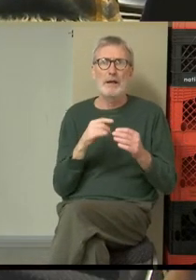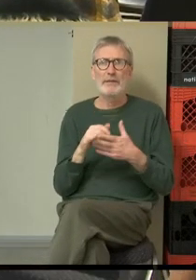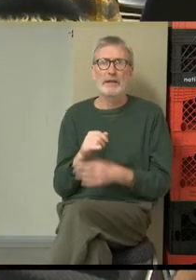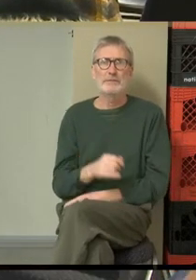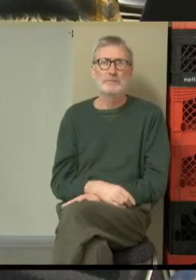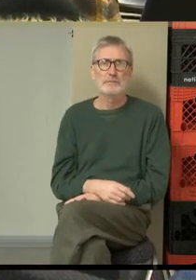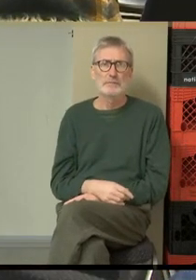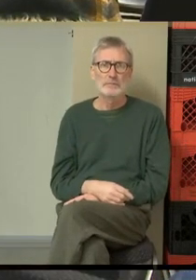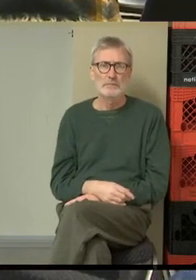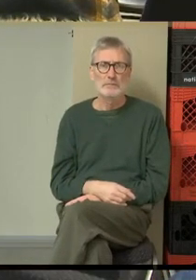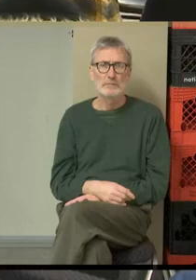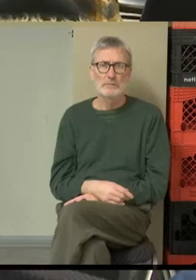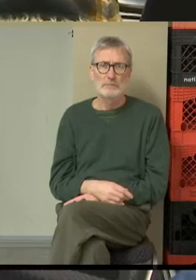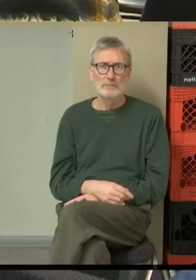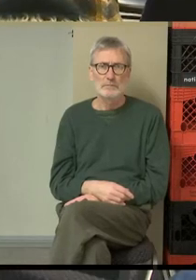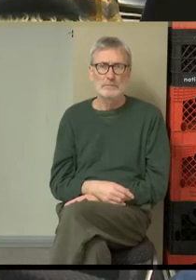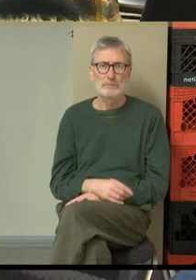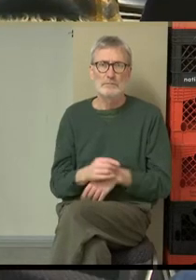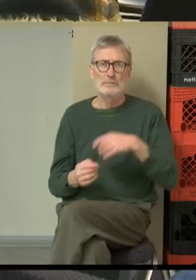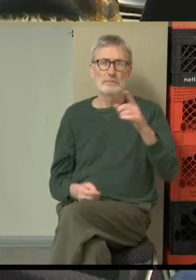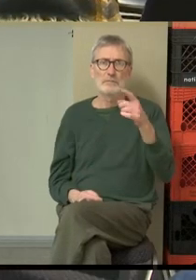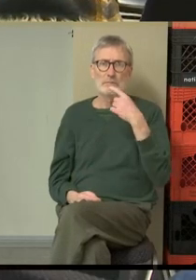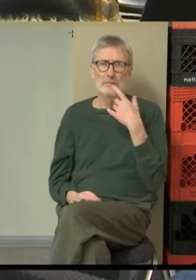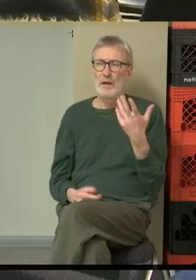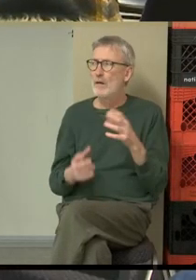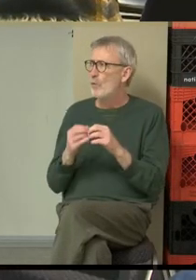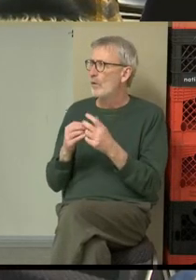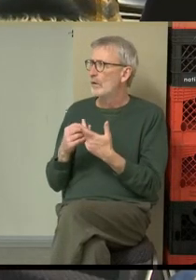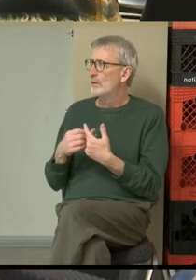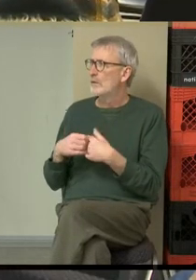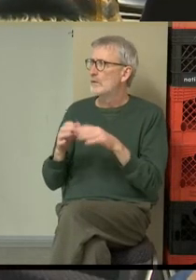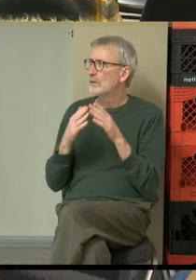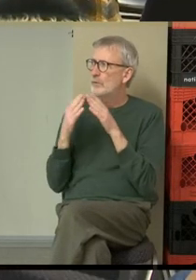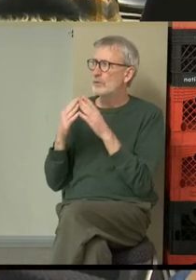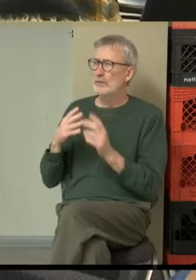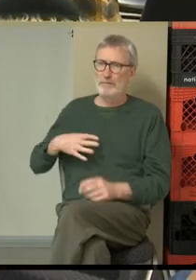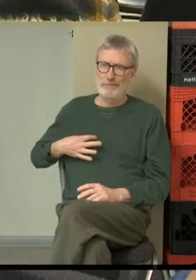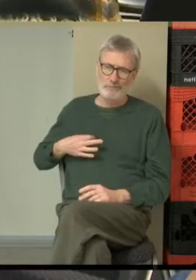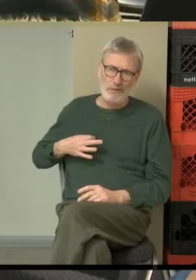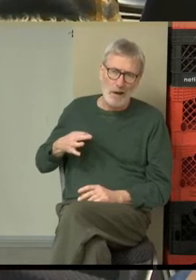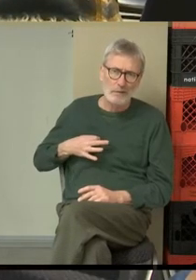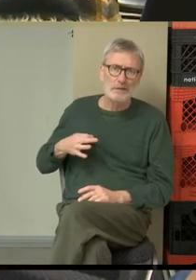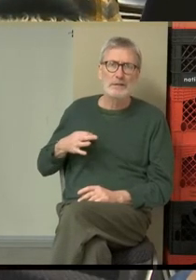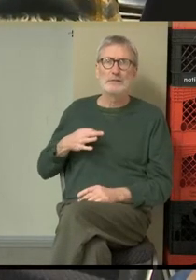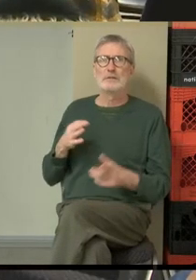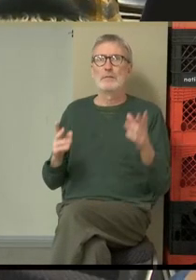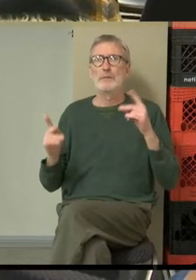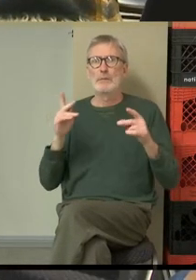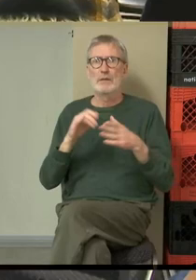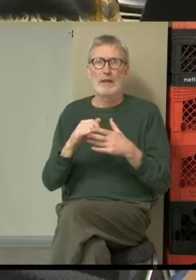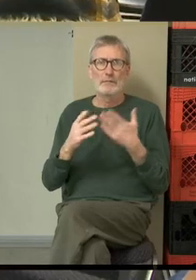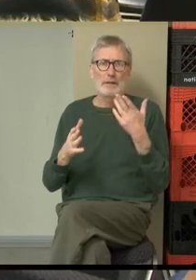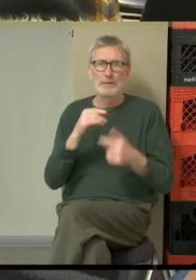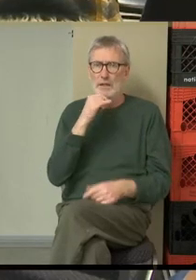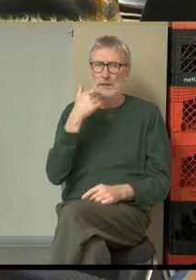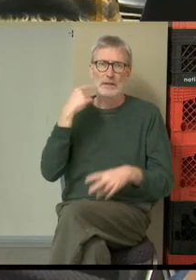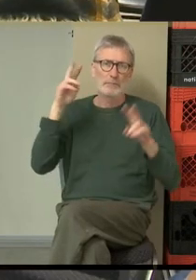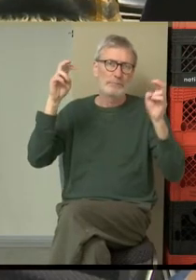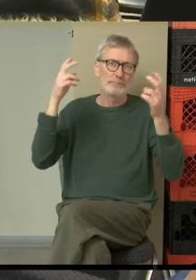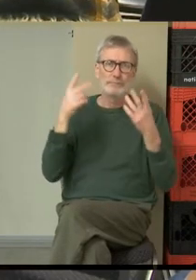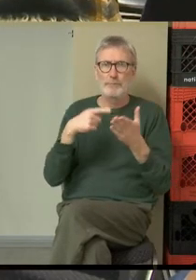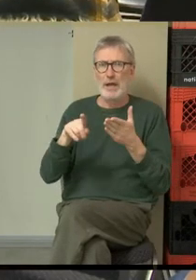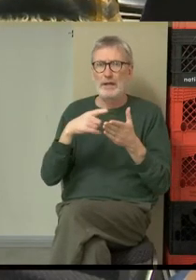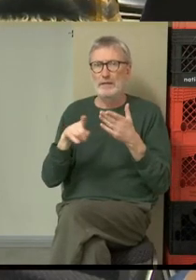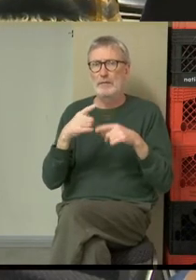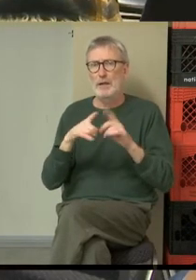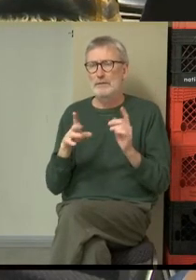and see. What she does, like more maybe community volunteer type okay. park rangers, people who actually may not get paid, mm-hmm. but maybe